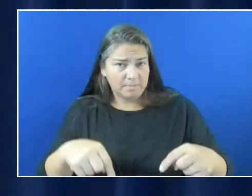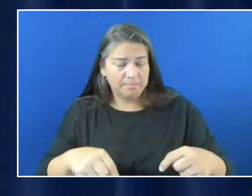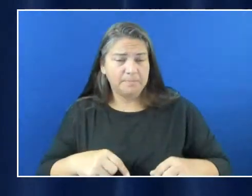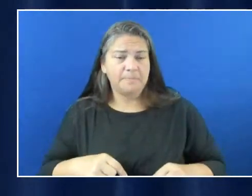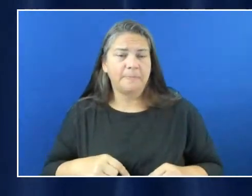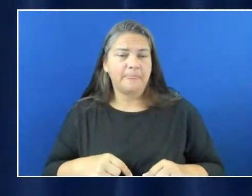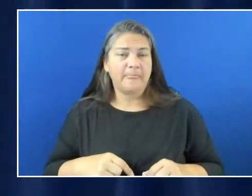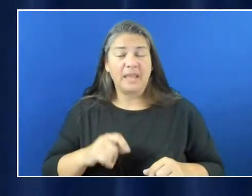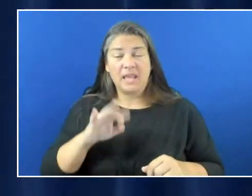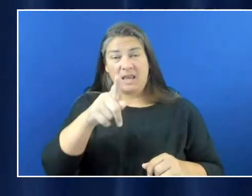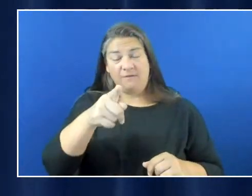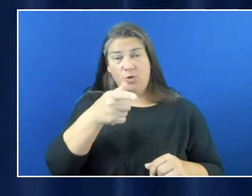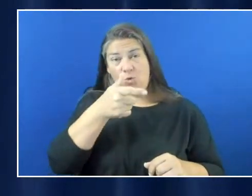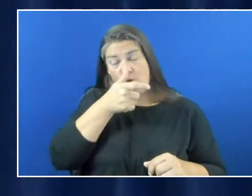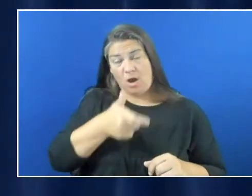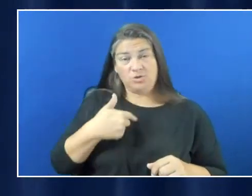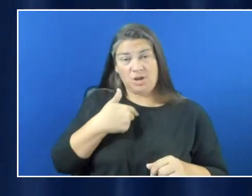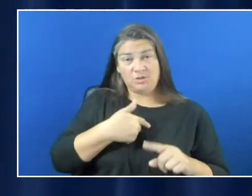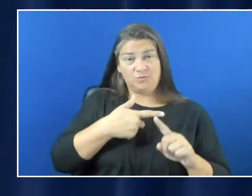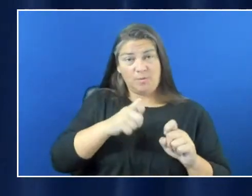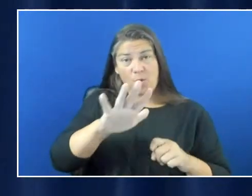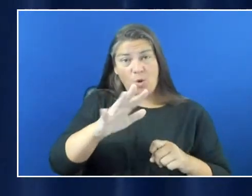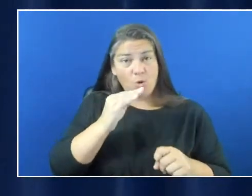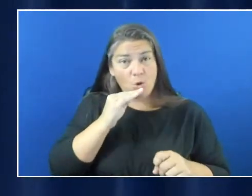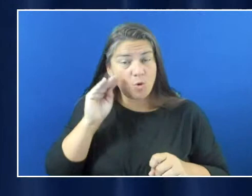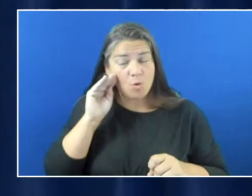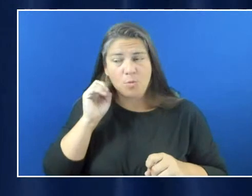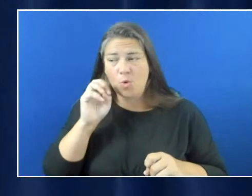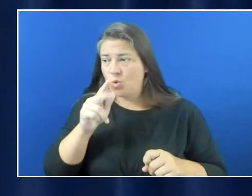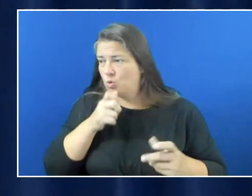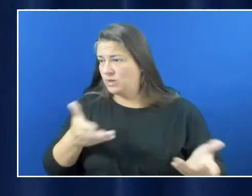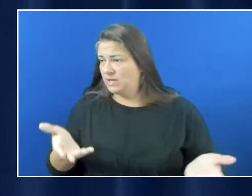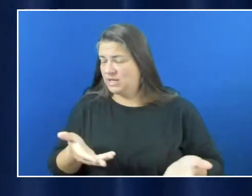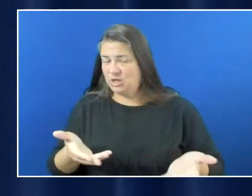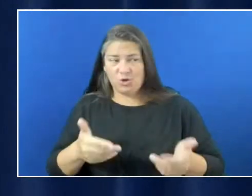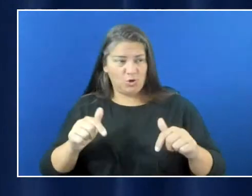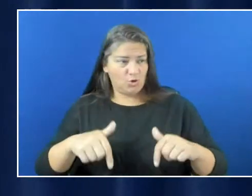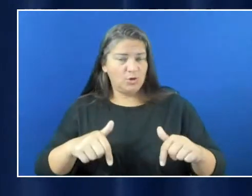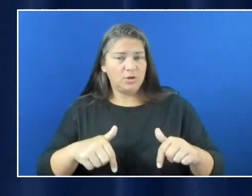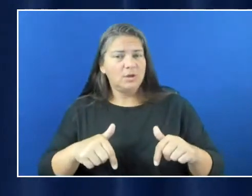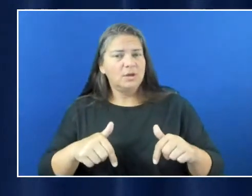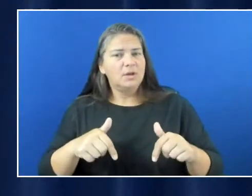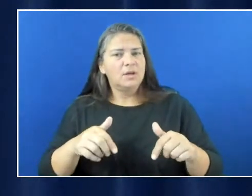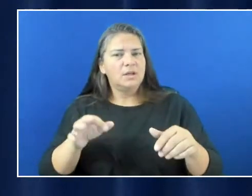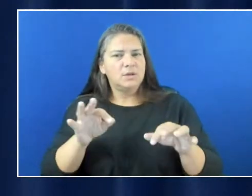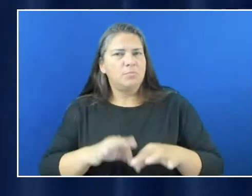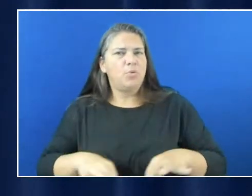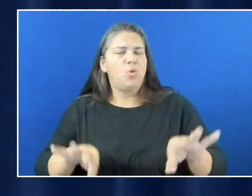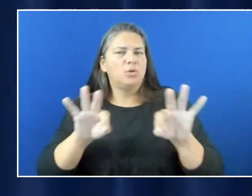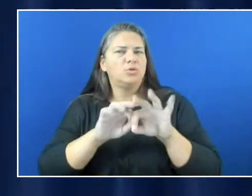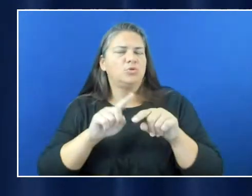at home or for those here that are important, covering this very important